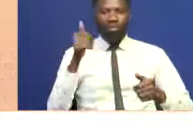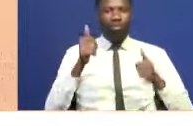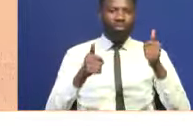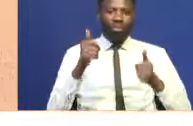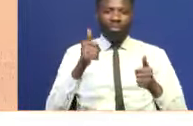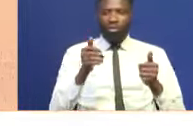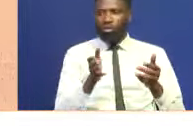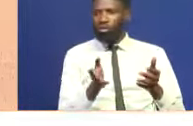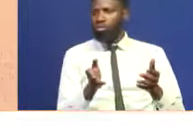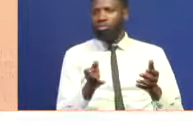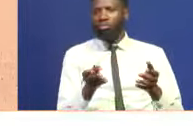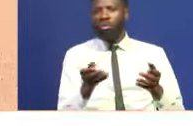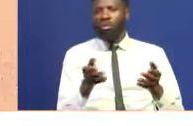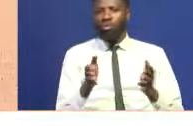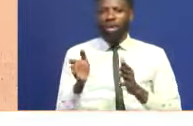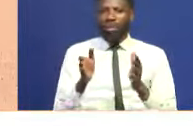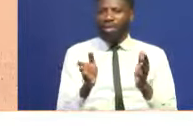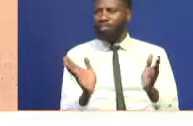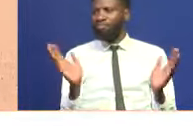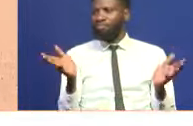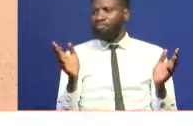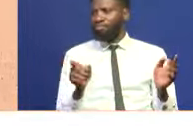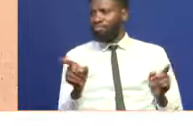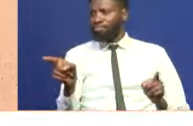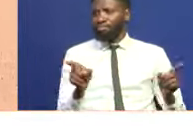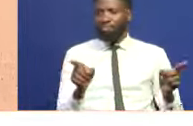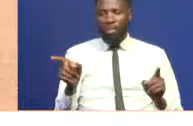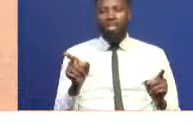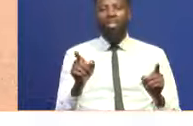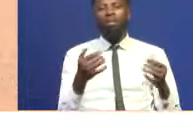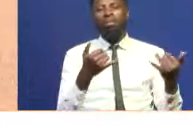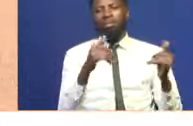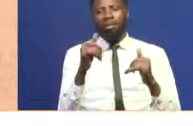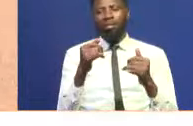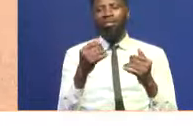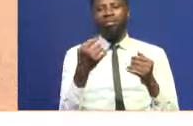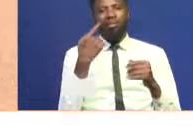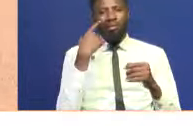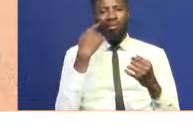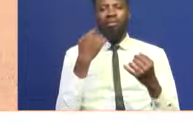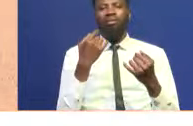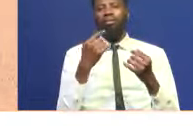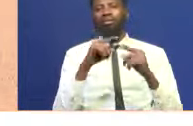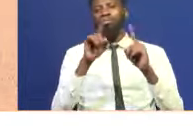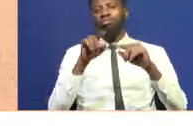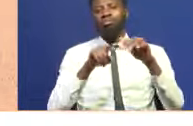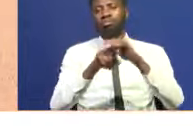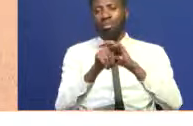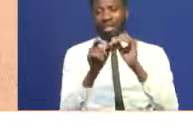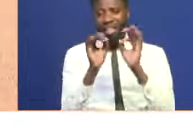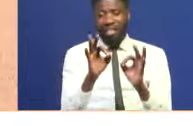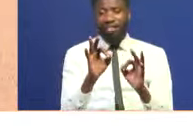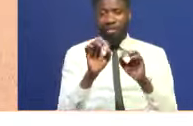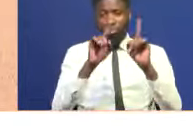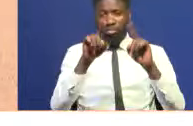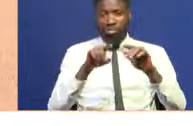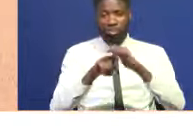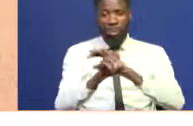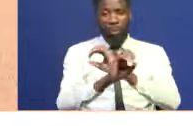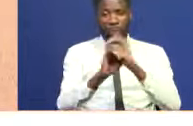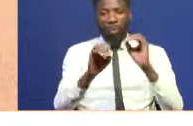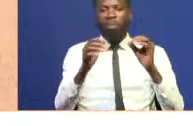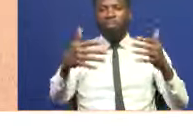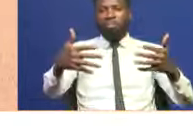and you see how you can accelerate and get a third goal. If it doesn't come, you make sure your team is stable, you make sure your game is stable, and you're covering all